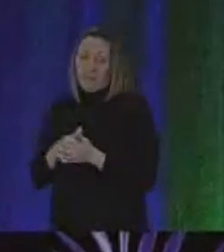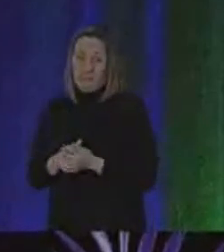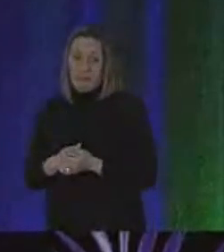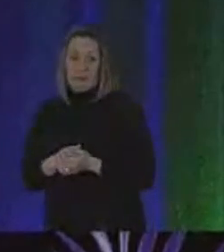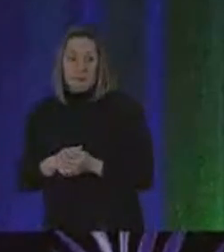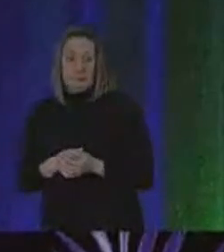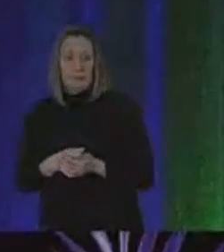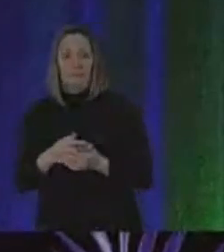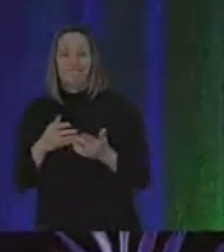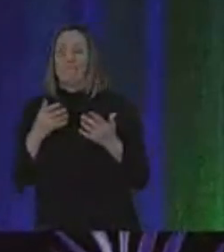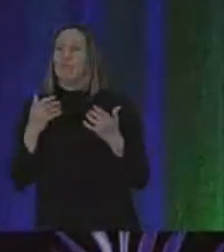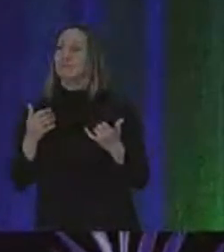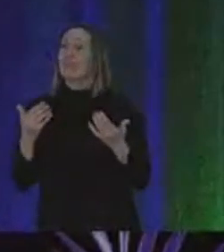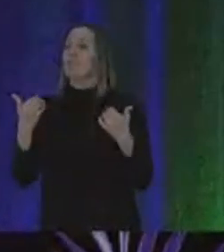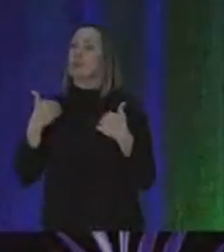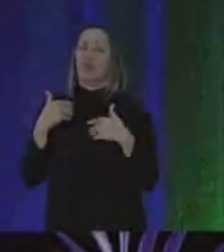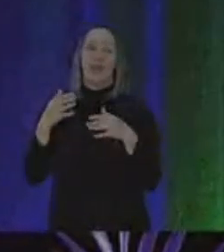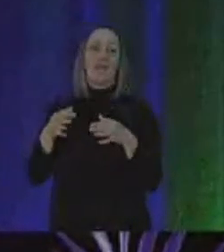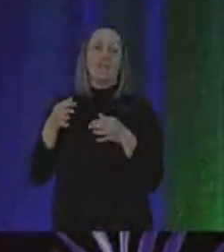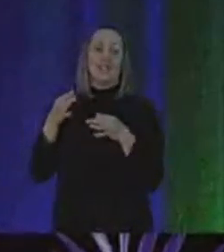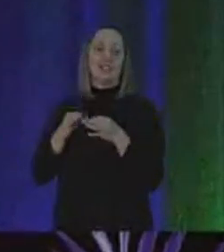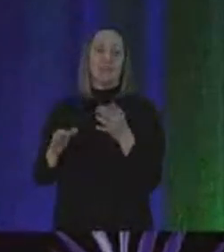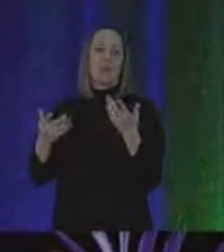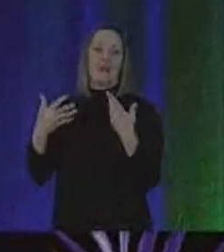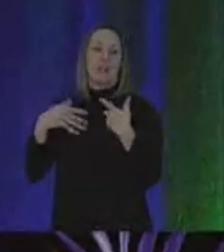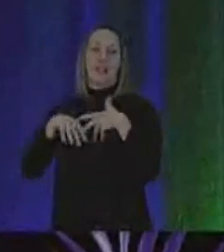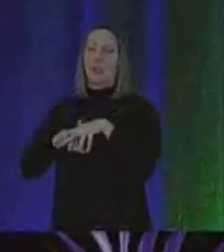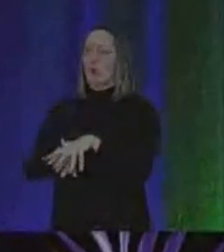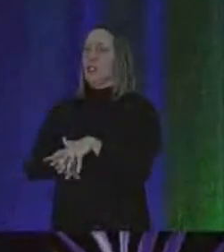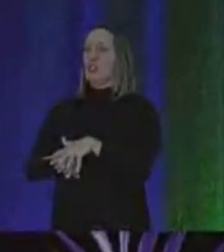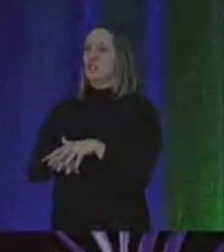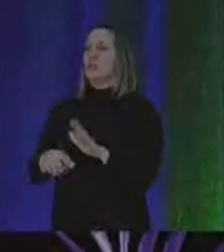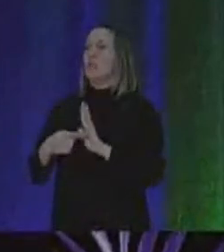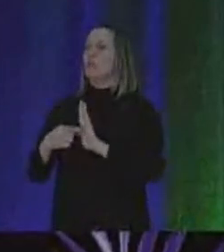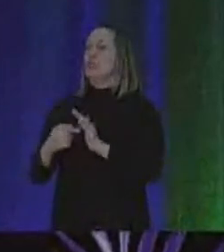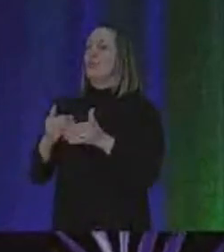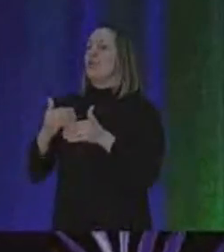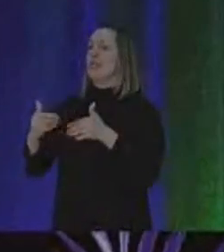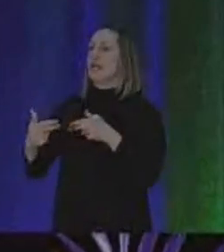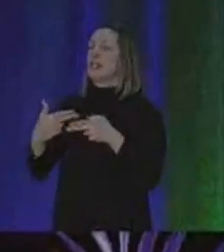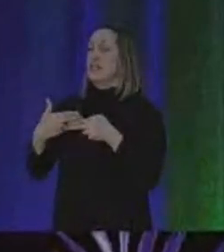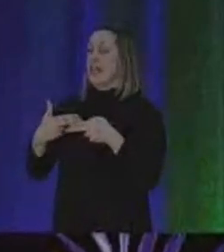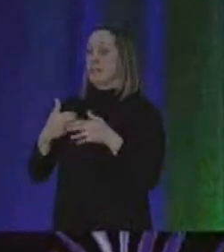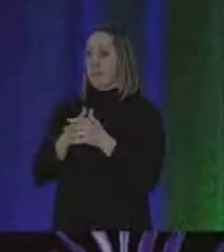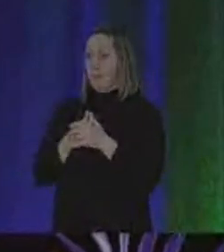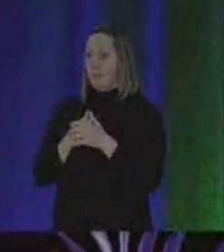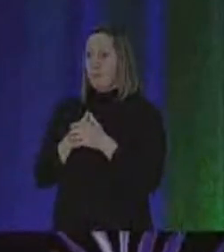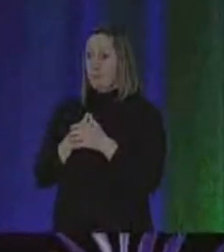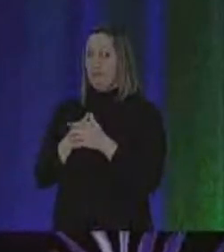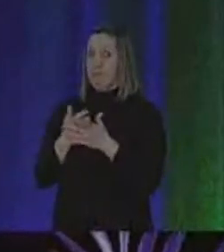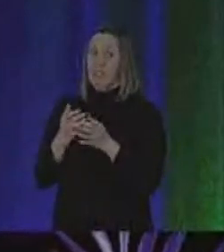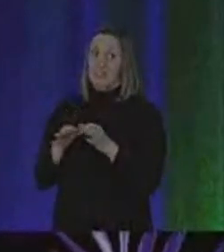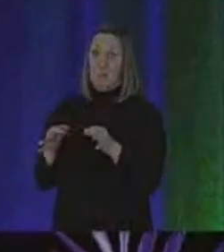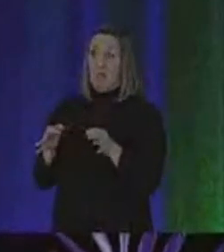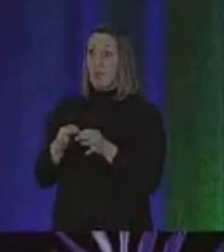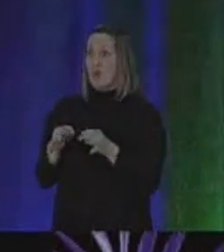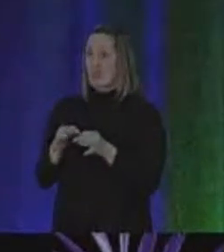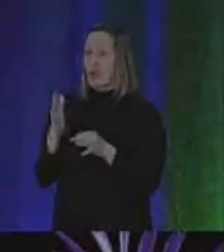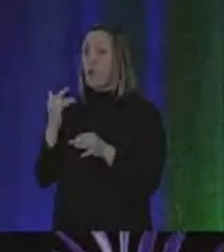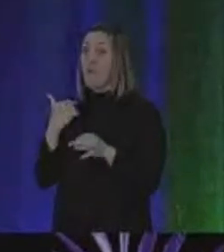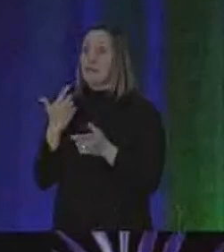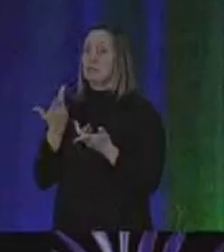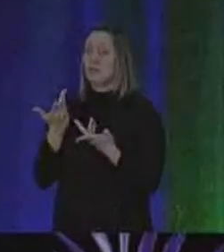So now you do have simple integrations. This is what we're going to be showing on the very next slide. Simple pricing, because we are going to be working